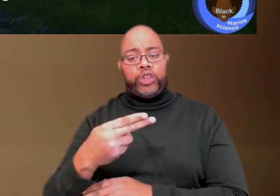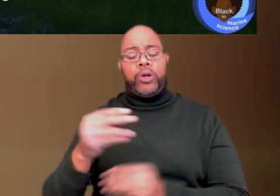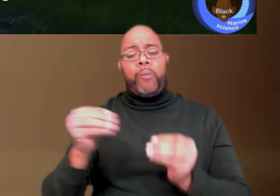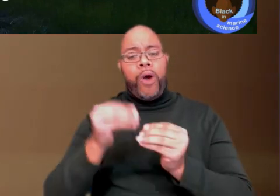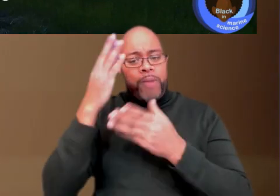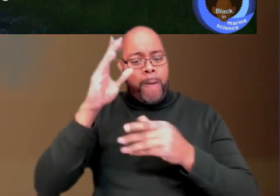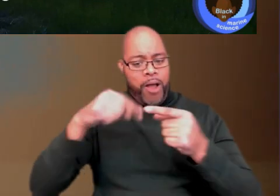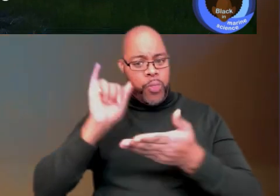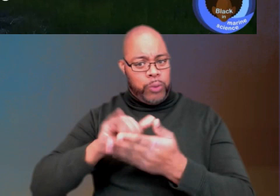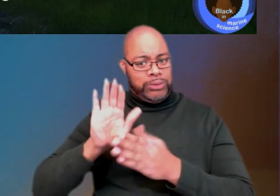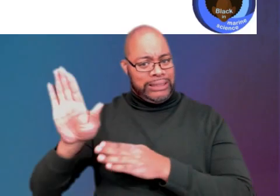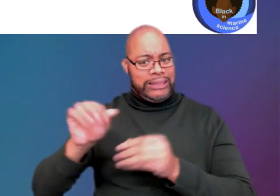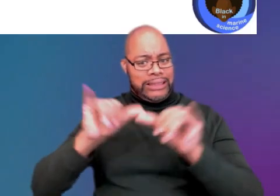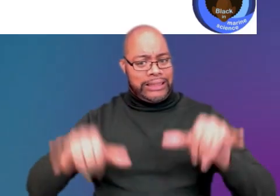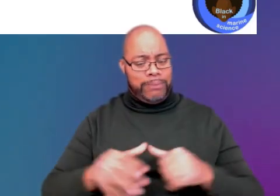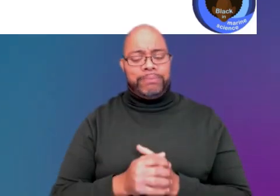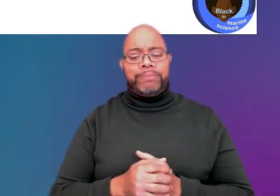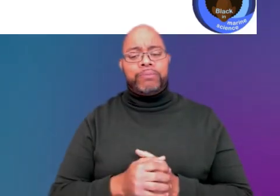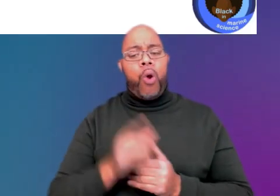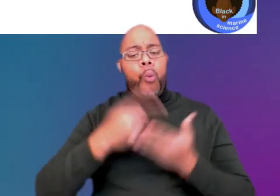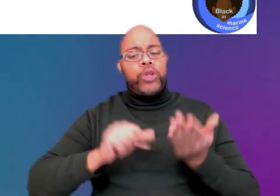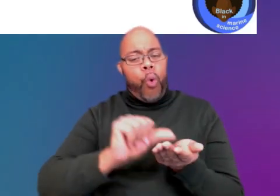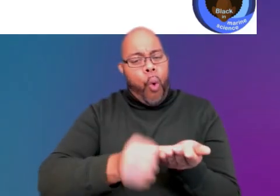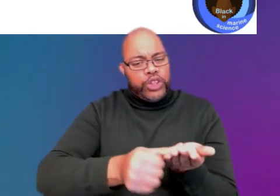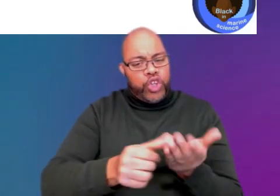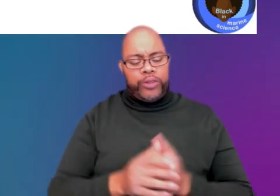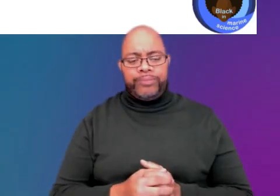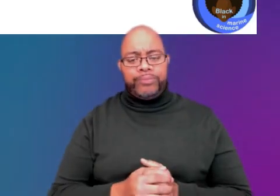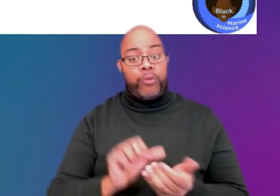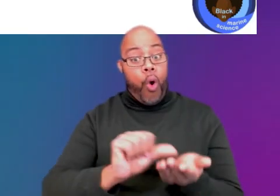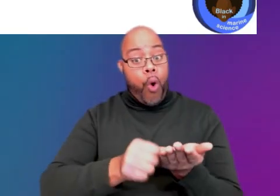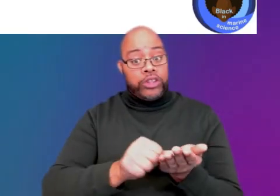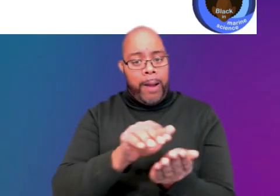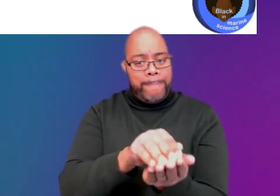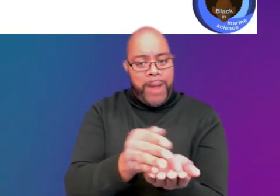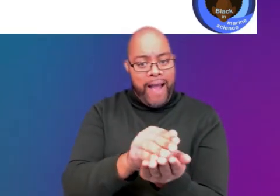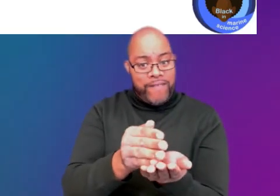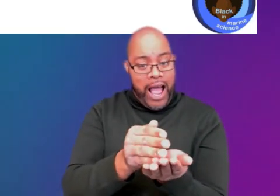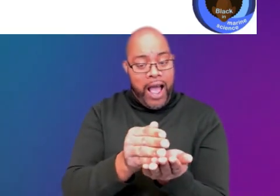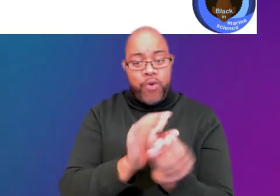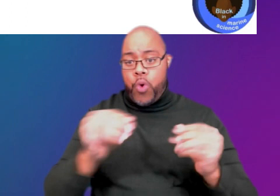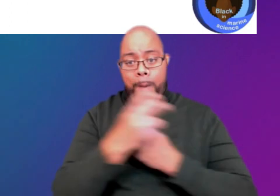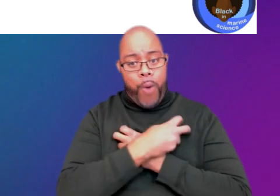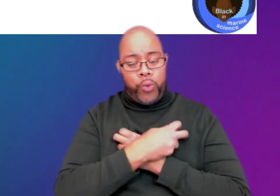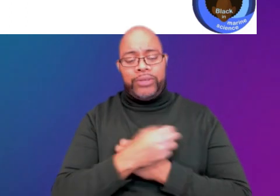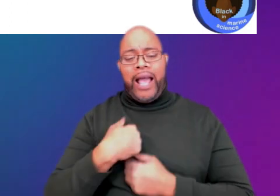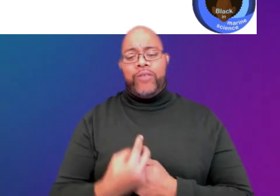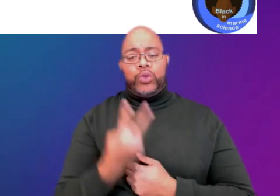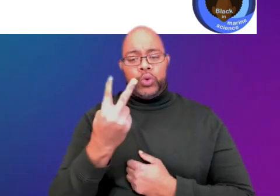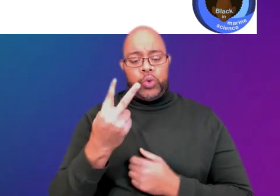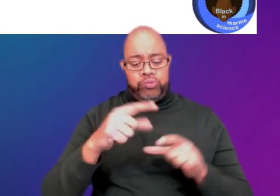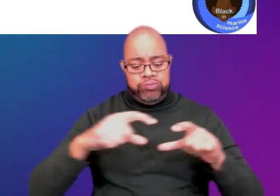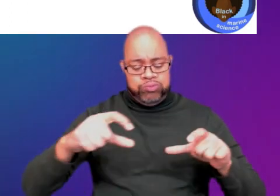those ecosystems. So what's an oyster? An oyster is a bivalve invertebrate with two